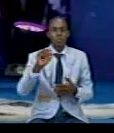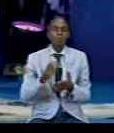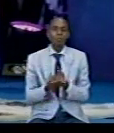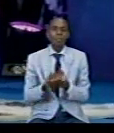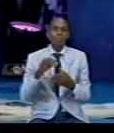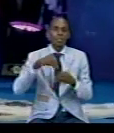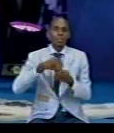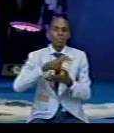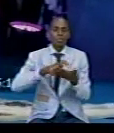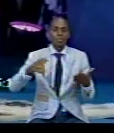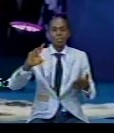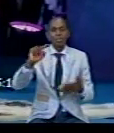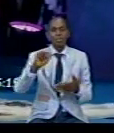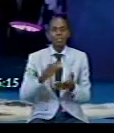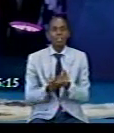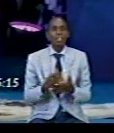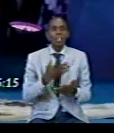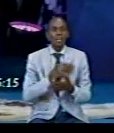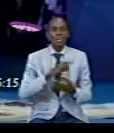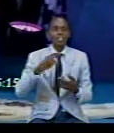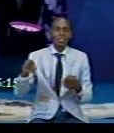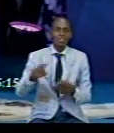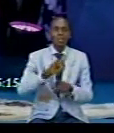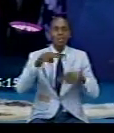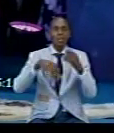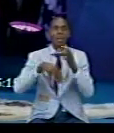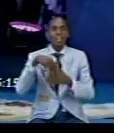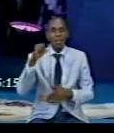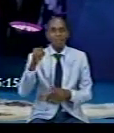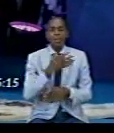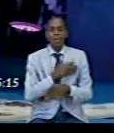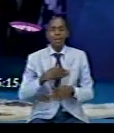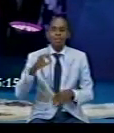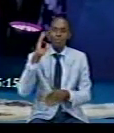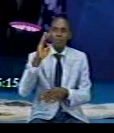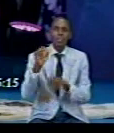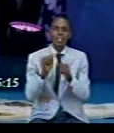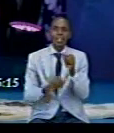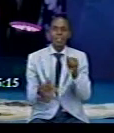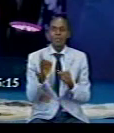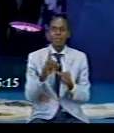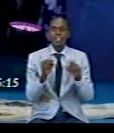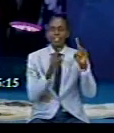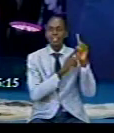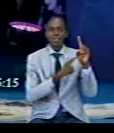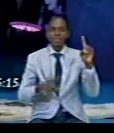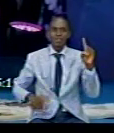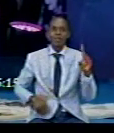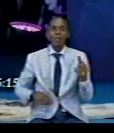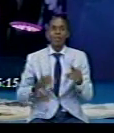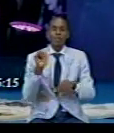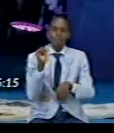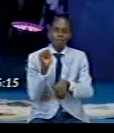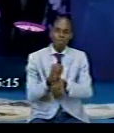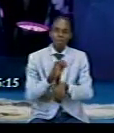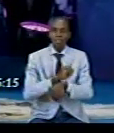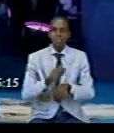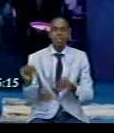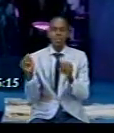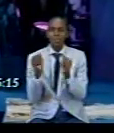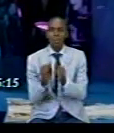it says, and they went forth and they preached everywhere, the Lord walking with